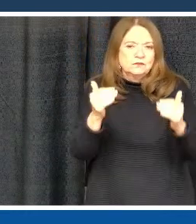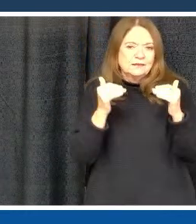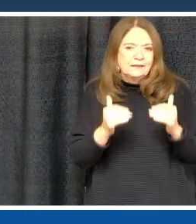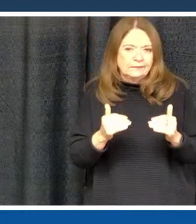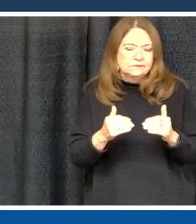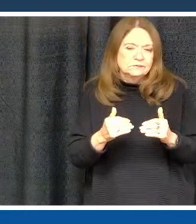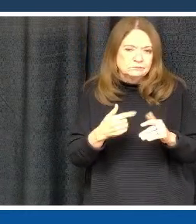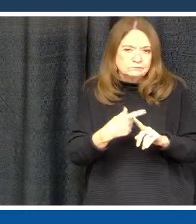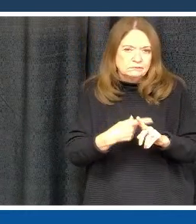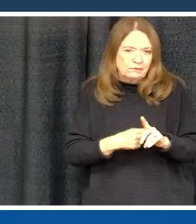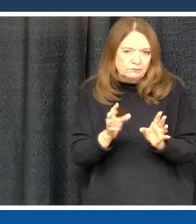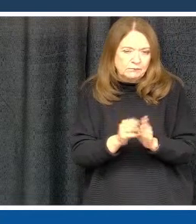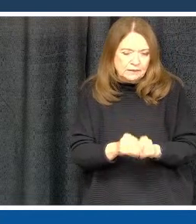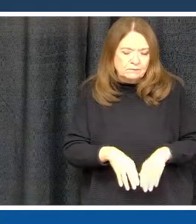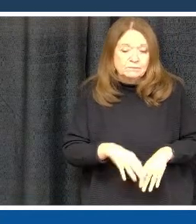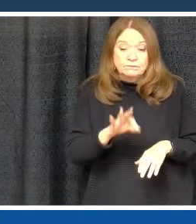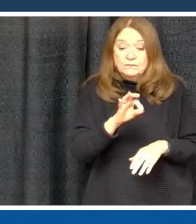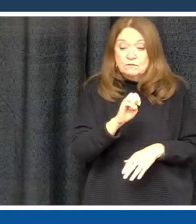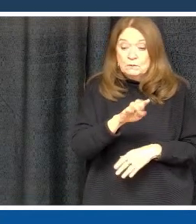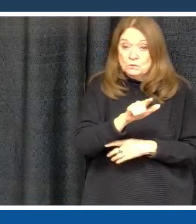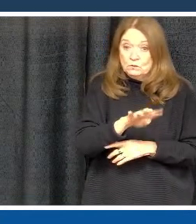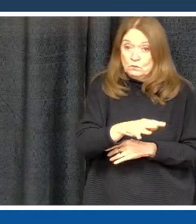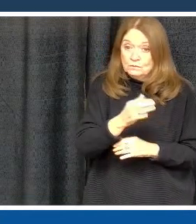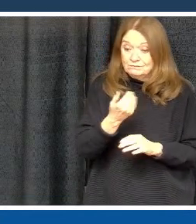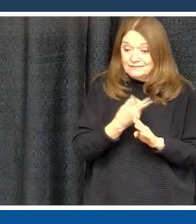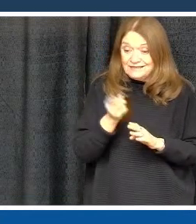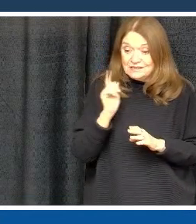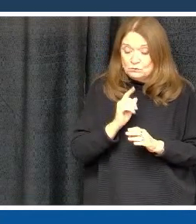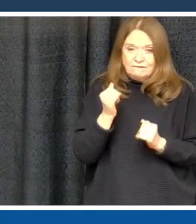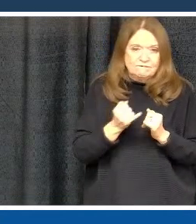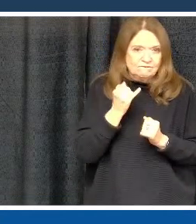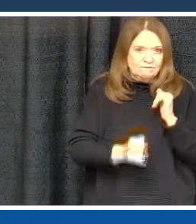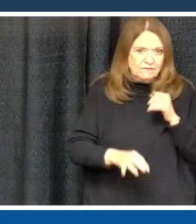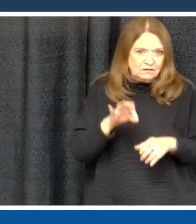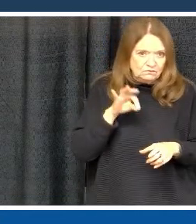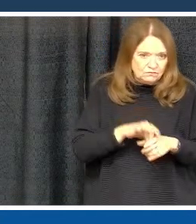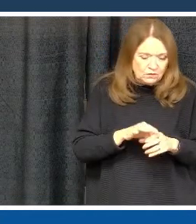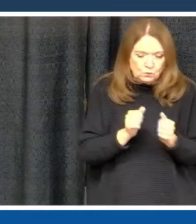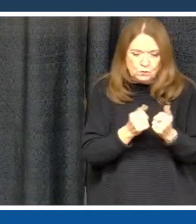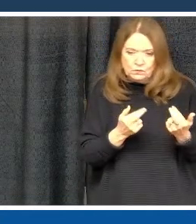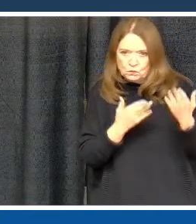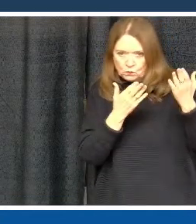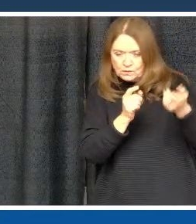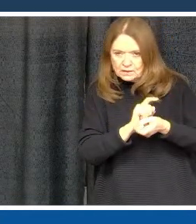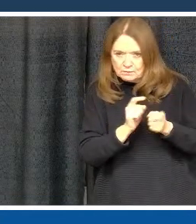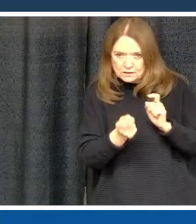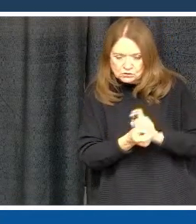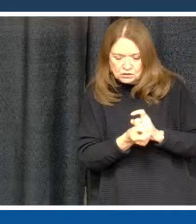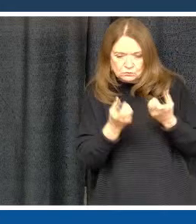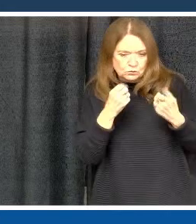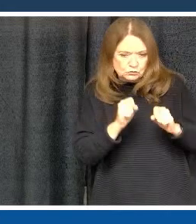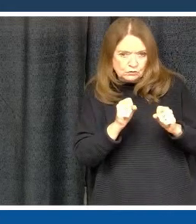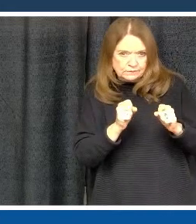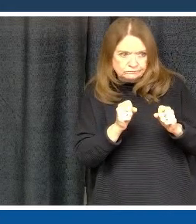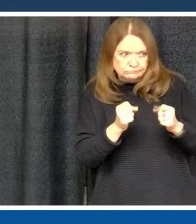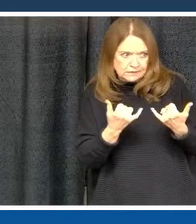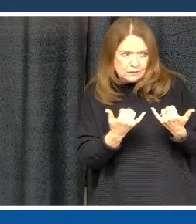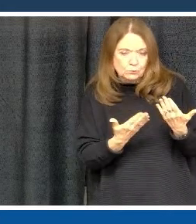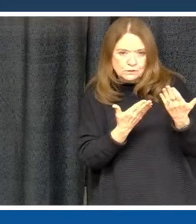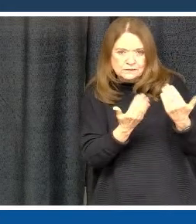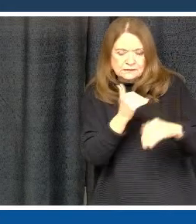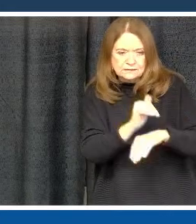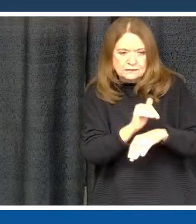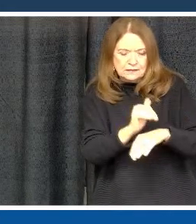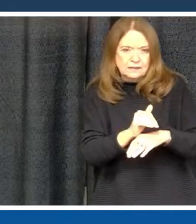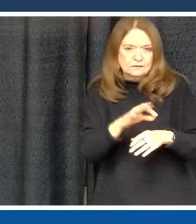month. February 24th, just last week, was our final vote with recommended changes, which I'm presenting to you tonight